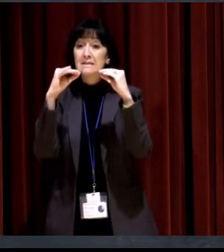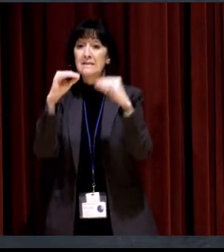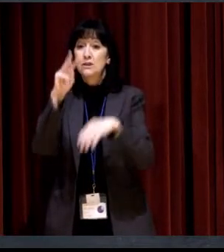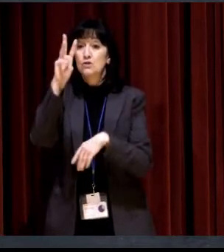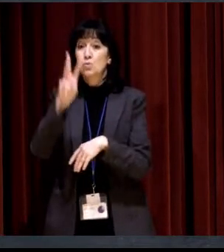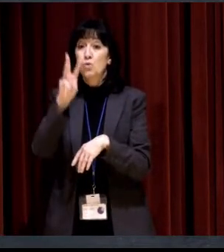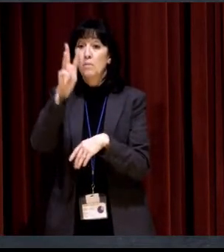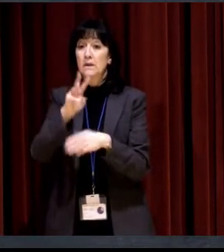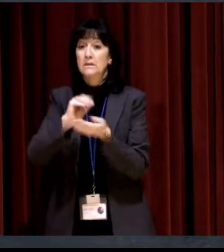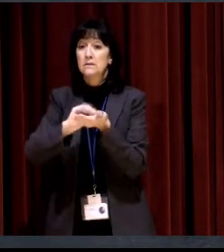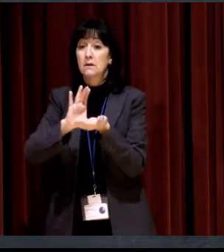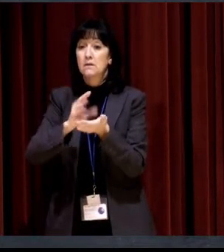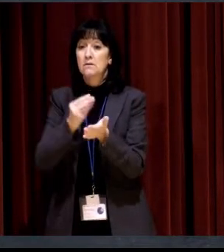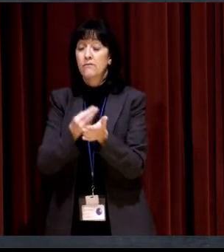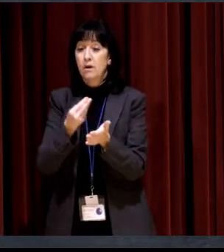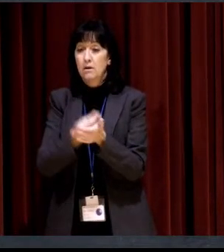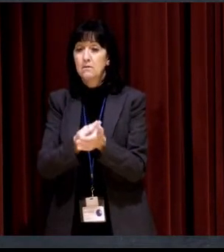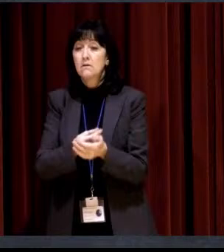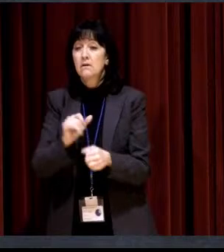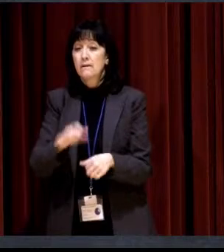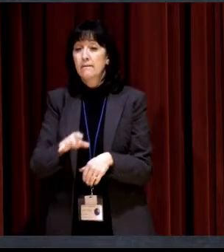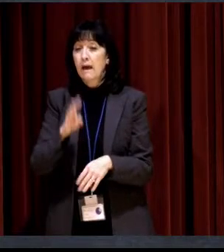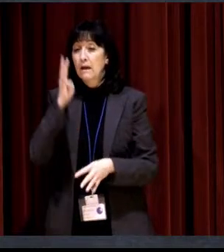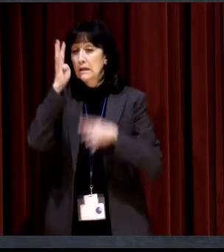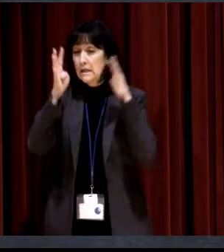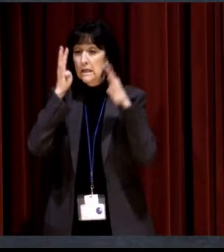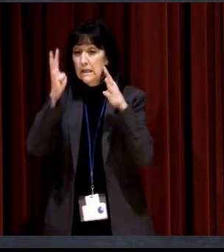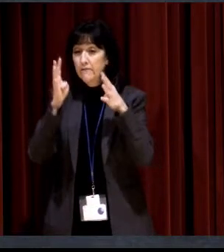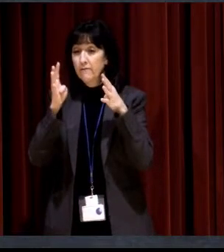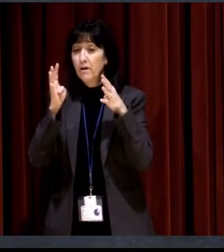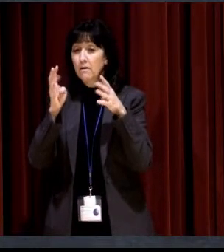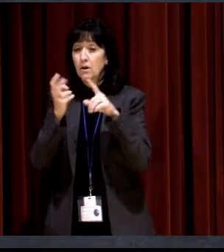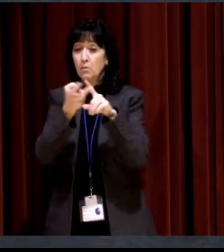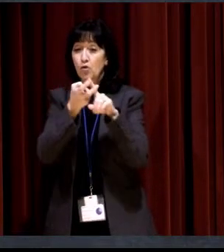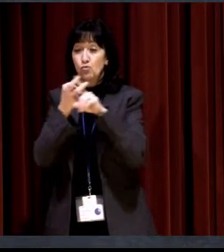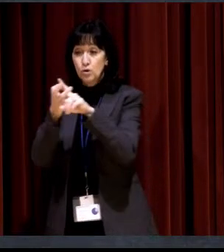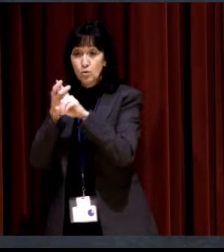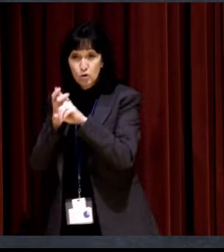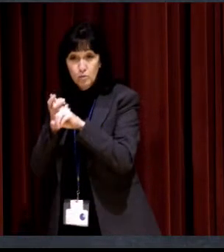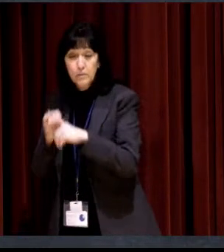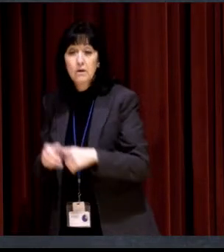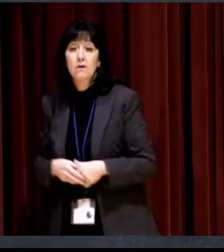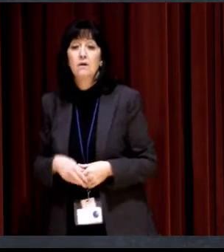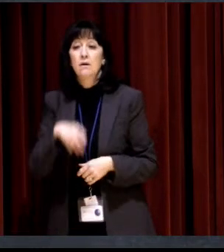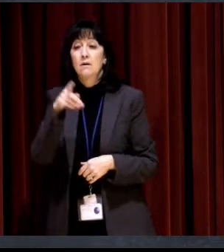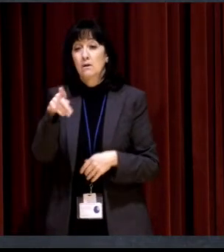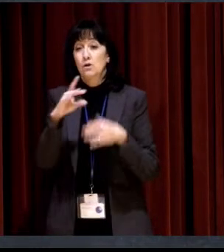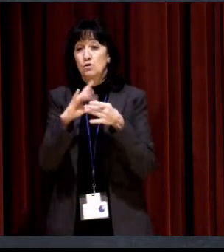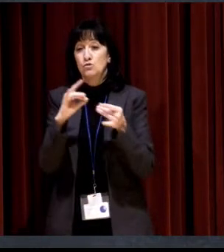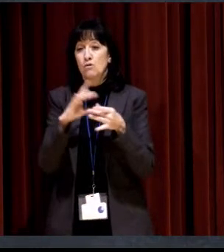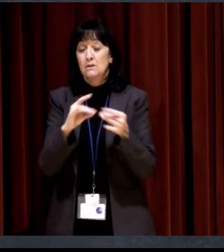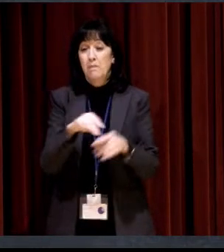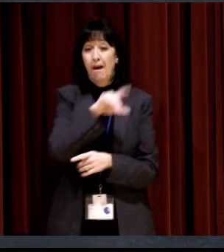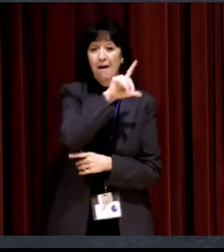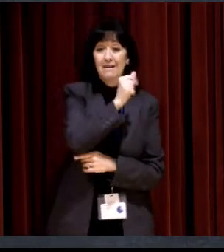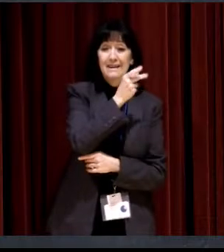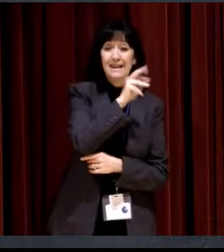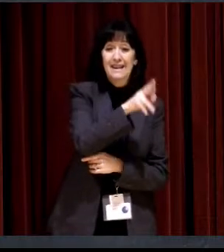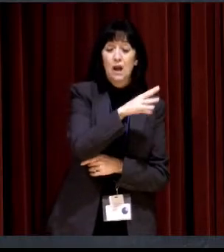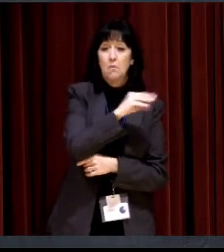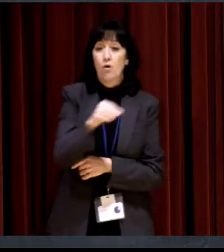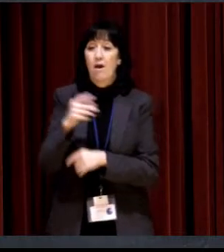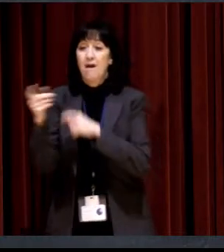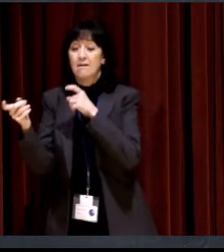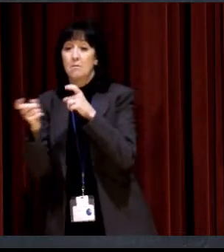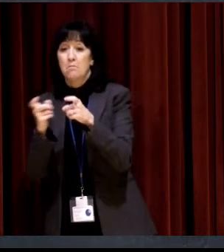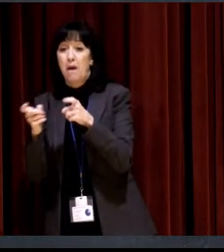mentioned innovative recruitment. I know you talked about labor management partnership as a way to retain